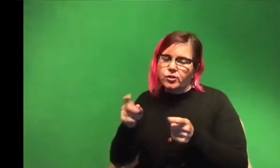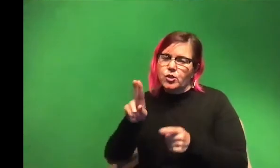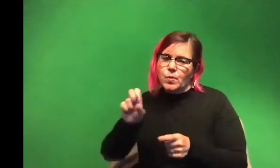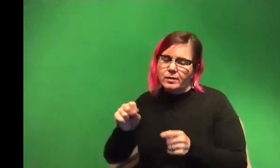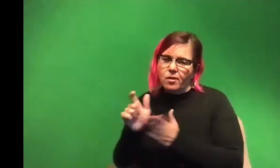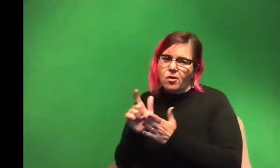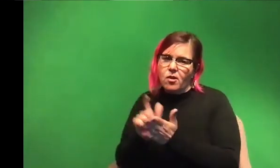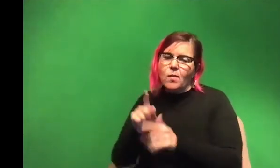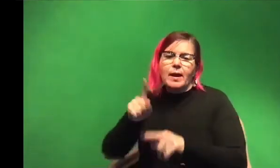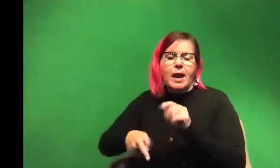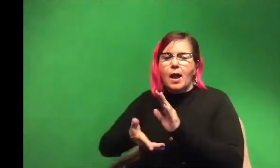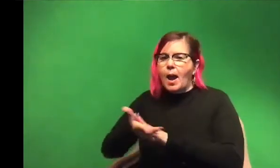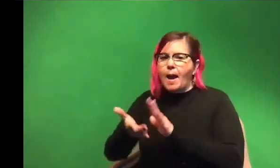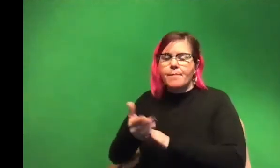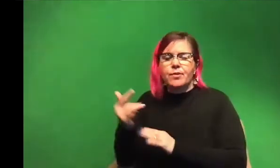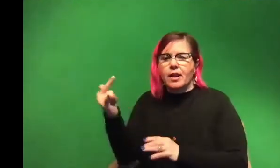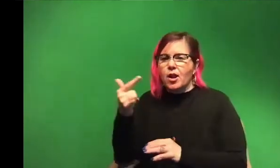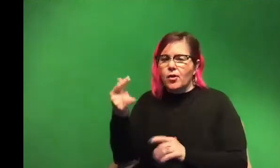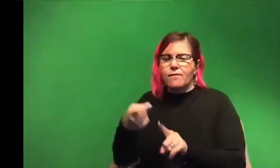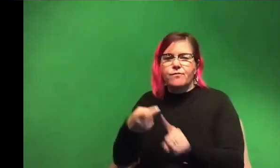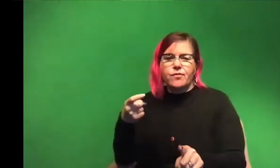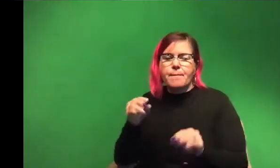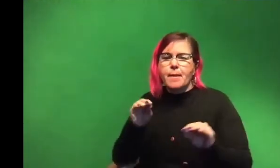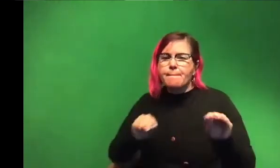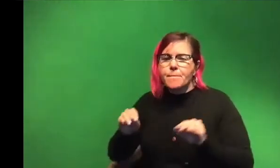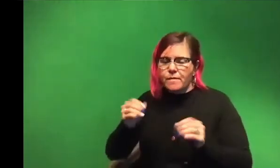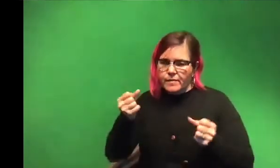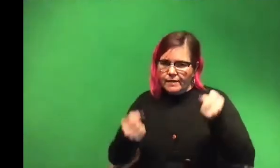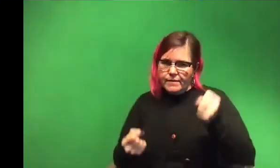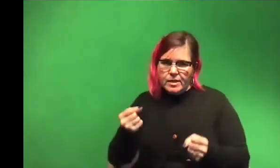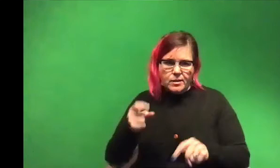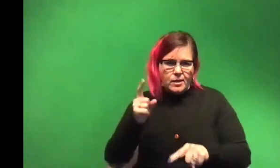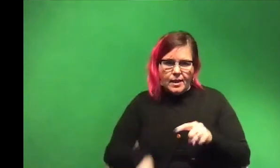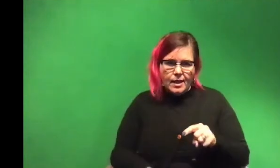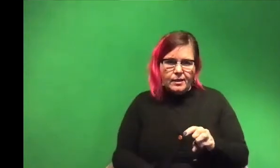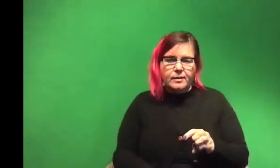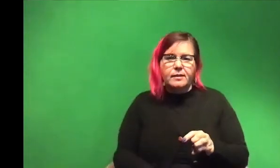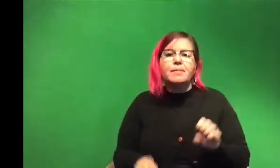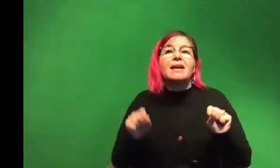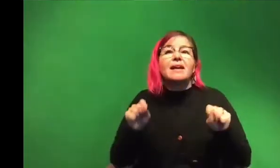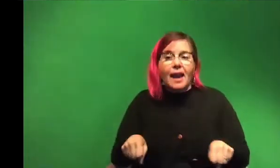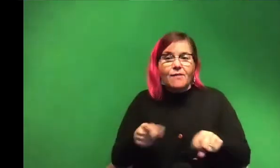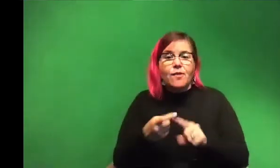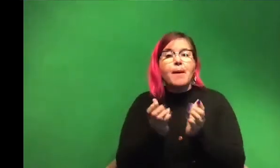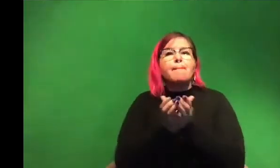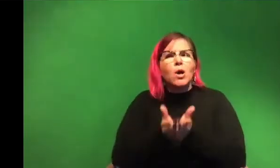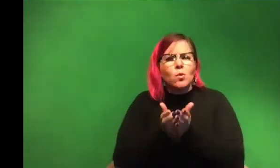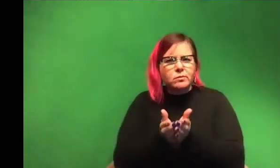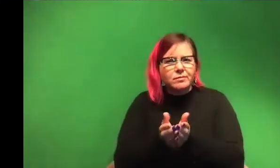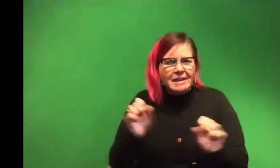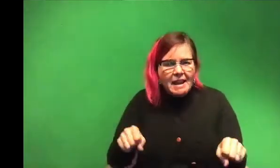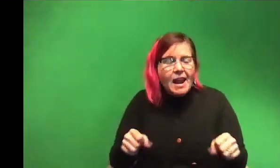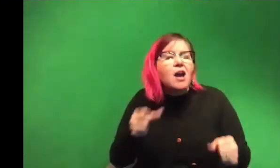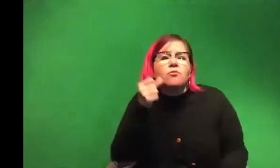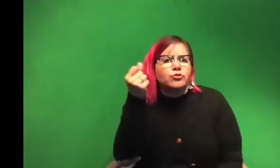cannot operate an aircraft from a moving vehicle, but we Oh. can operate it from a boat if it's moving. I don't